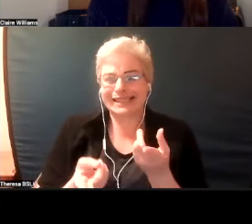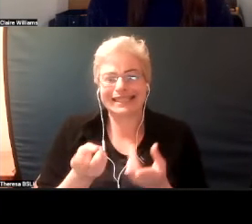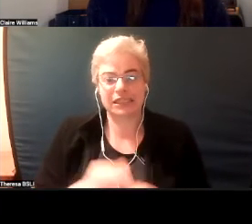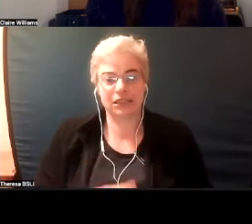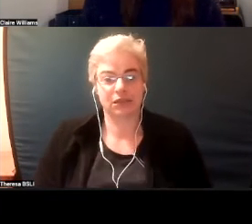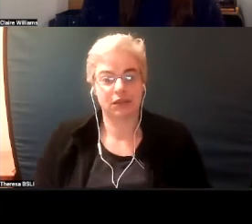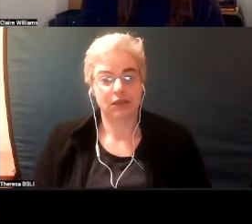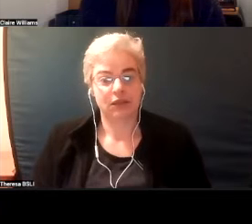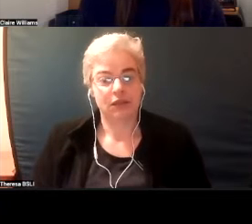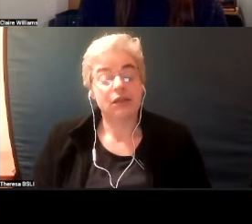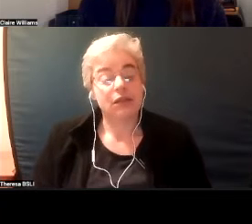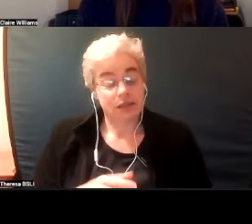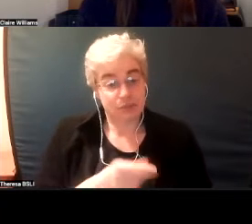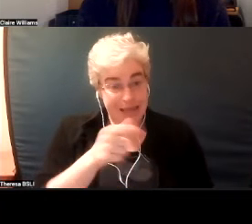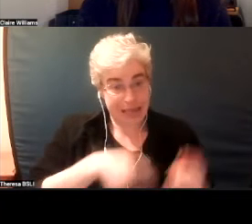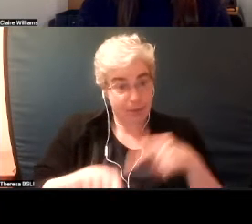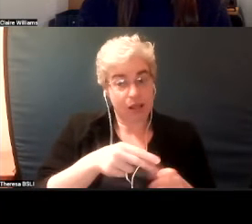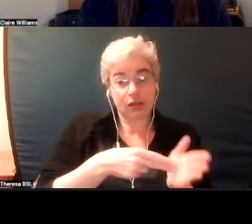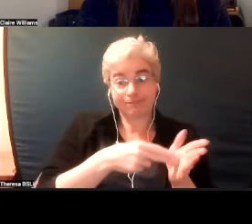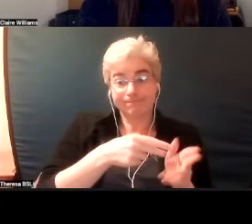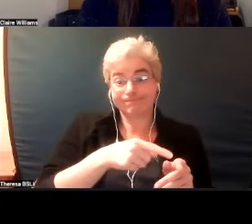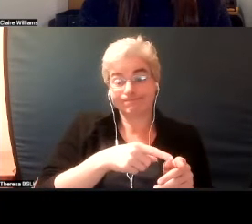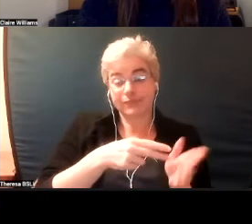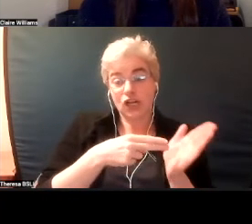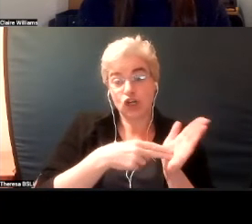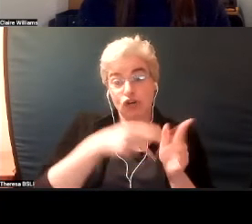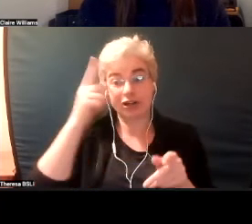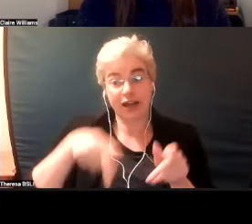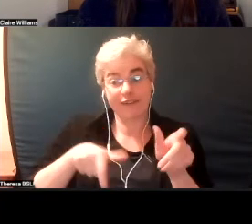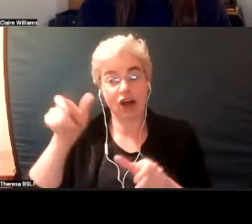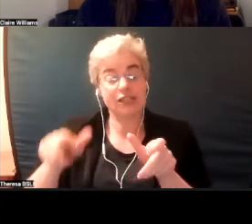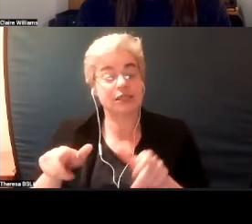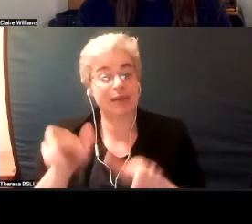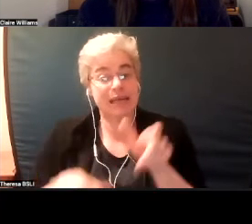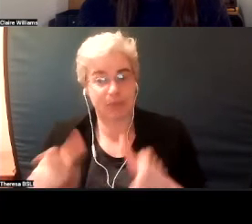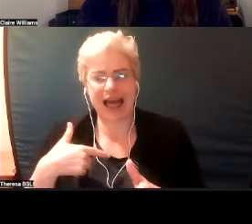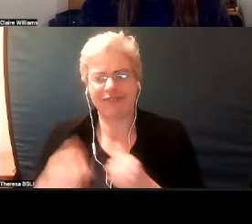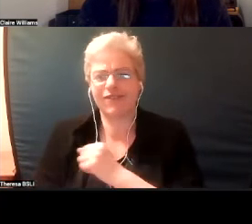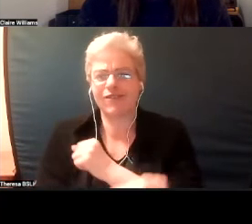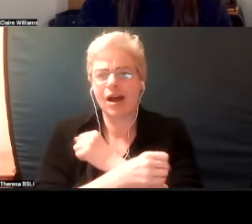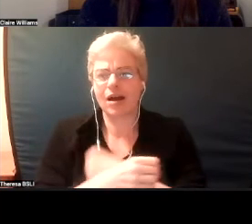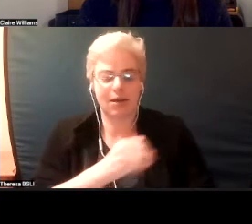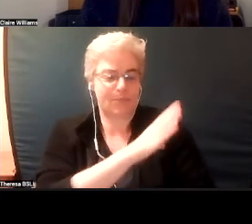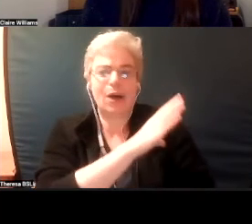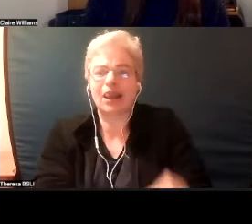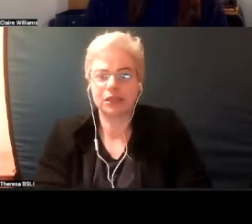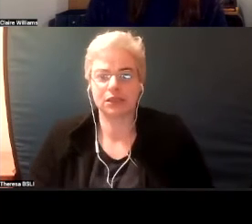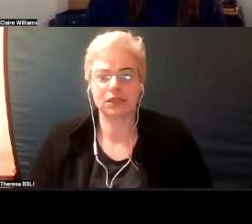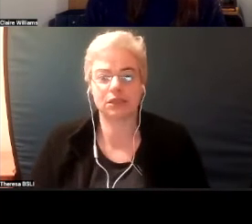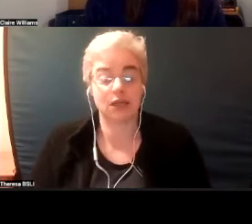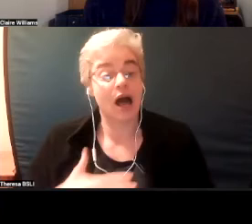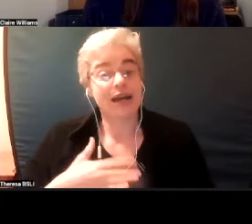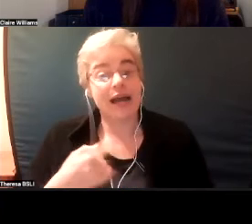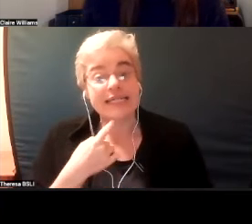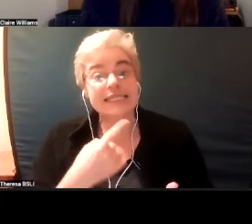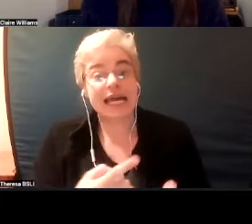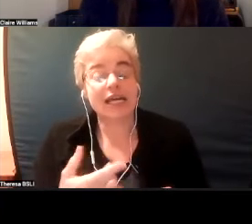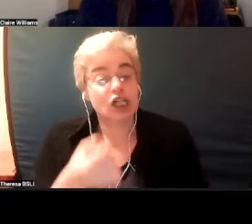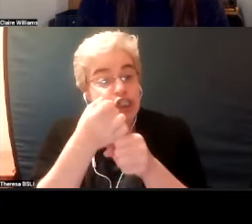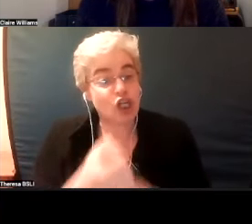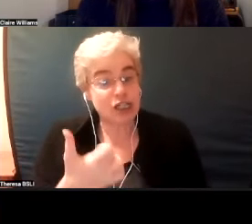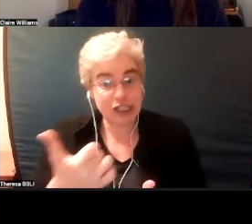For neurodiverse people, there is powerlessness. This I hope I have hinted at, if not demonstrated. I would like to suggest that the church